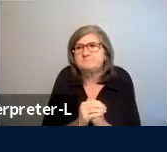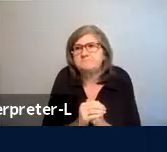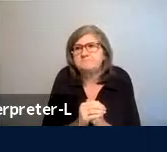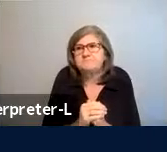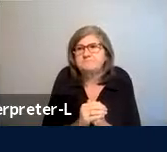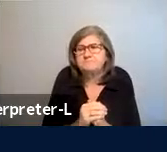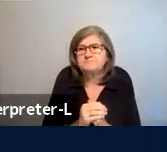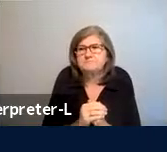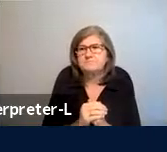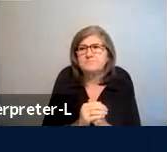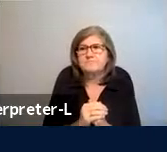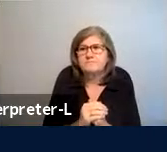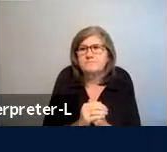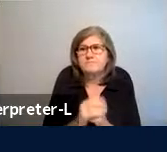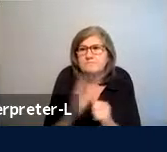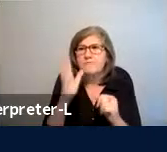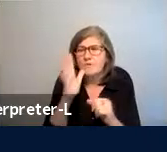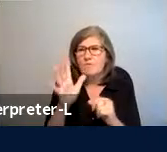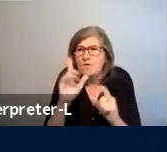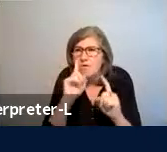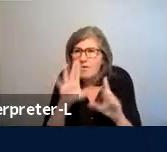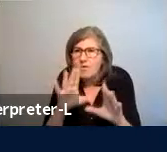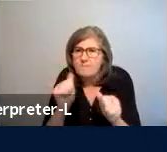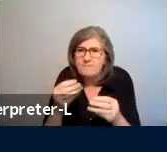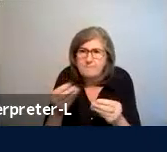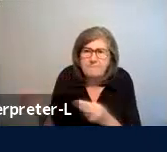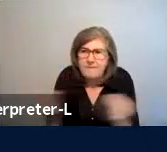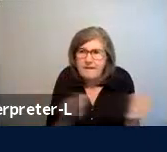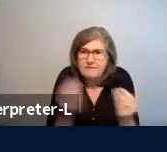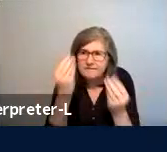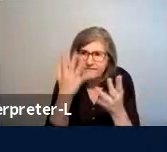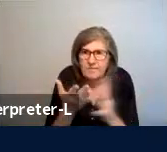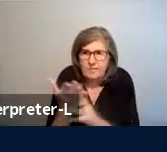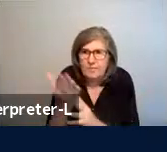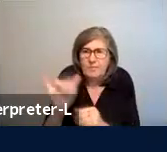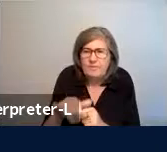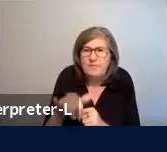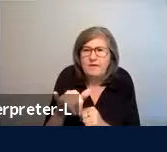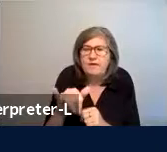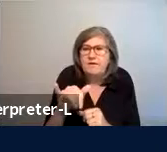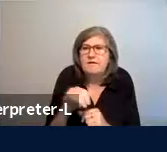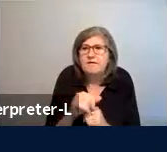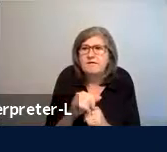we'll be able to hopefully pass information back and forth. And I appreciate the